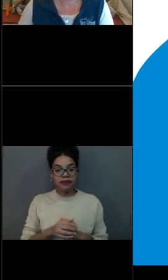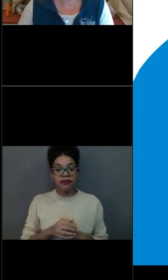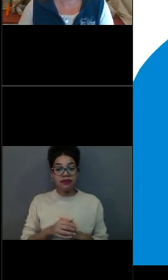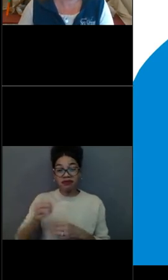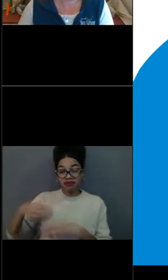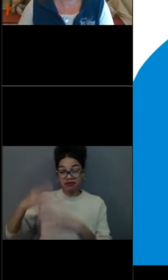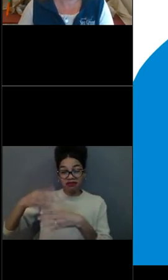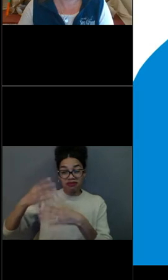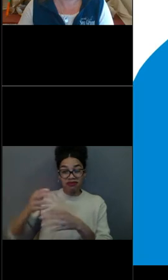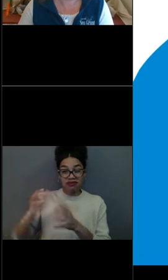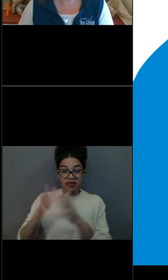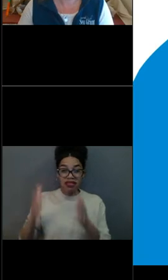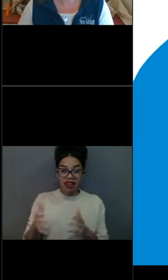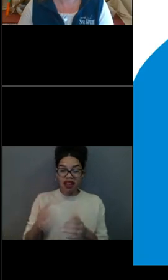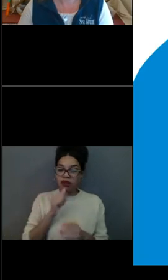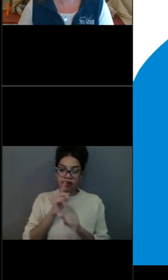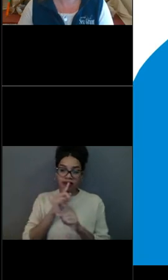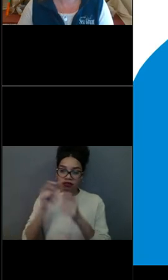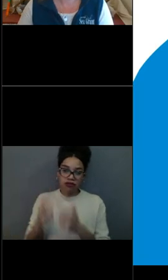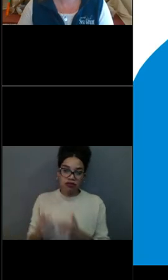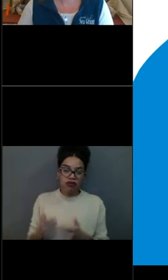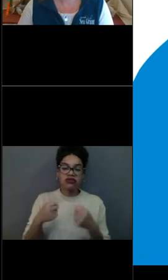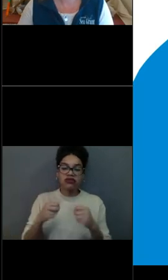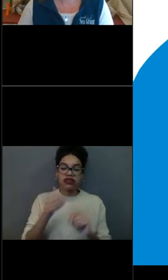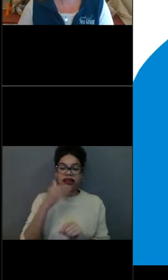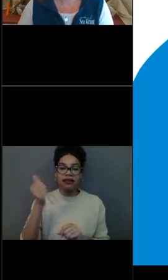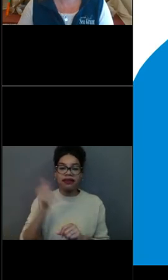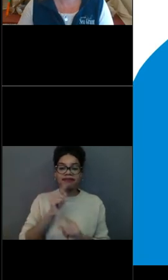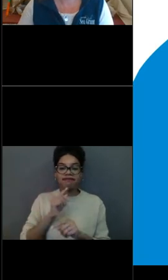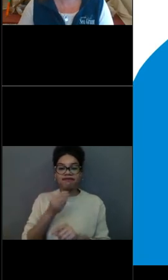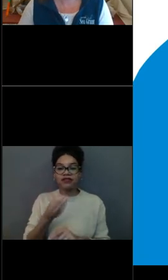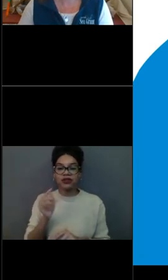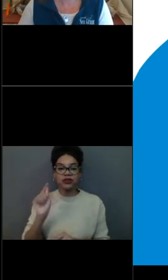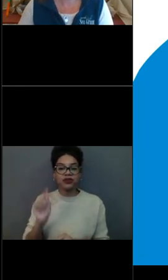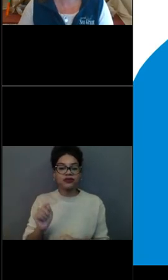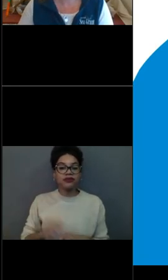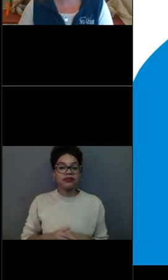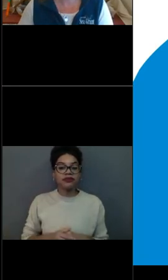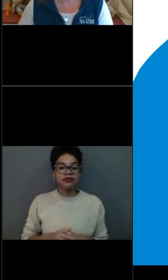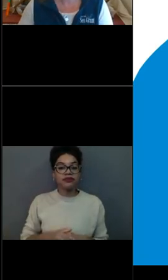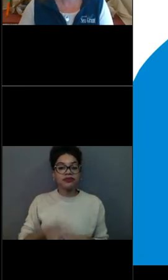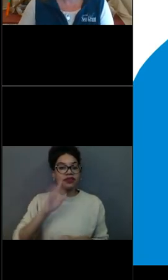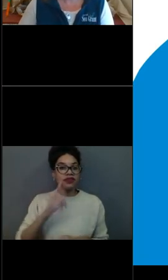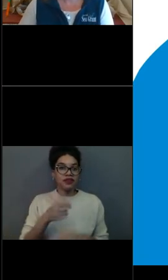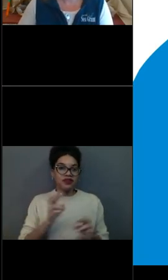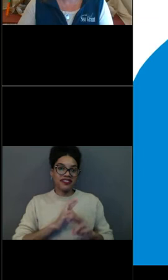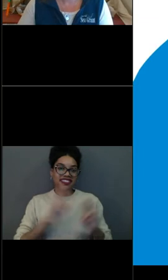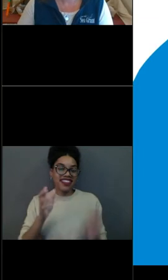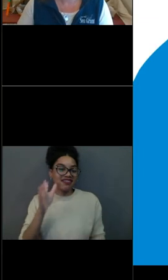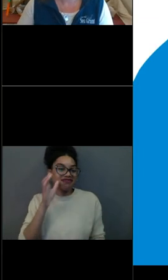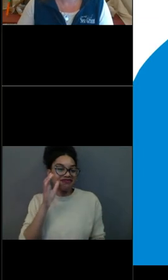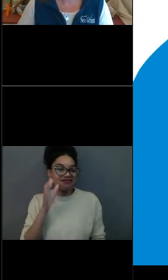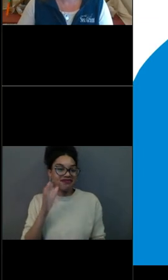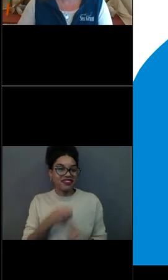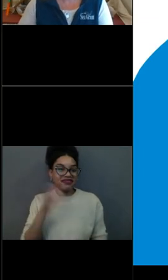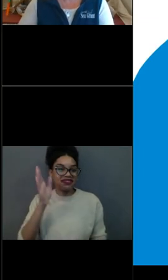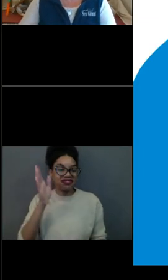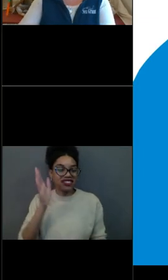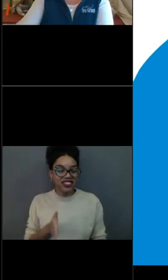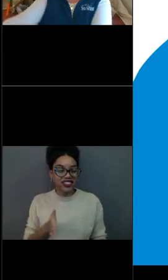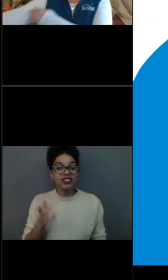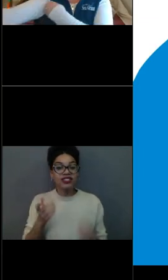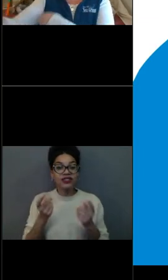as many of them as we can. Now, I know that you are probably ready to hear from our speakers, so I am going to be turning